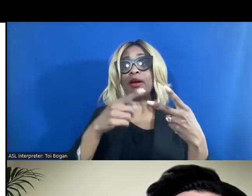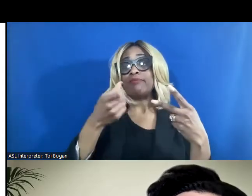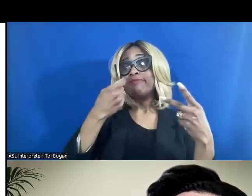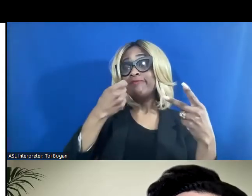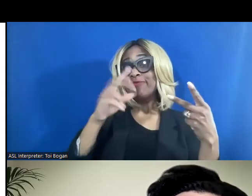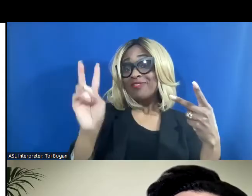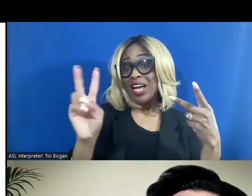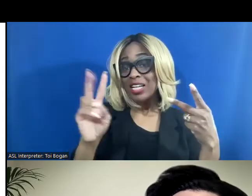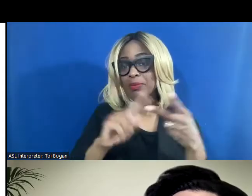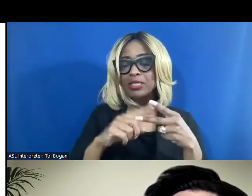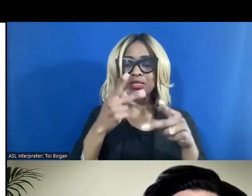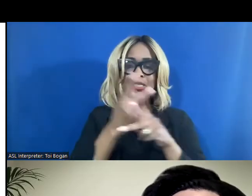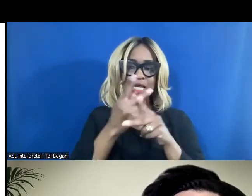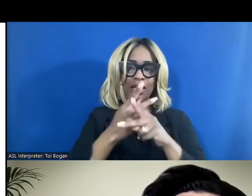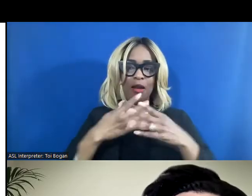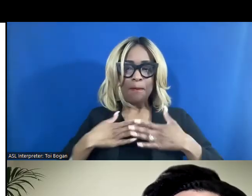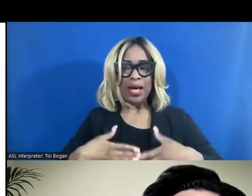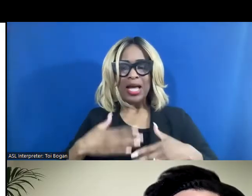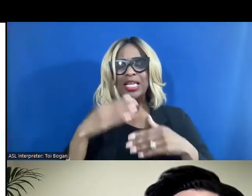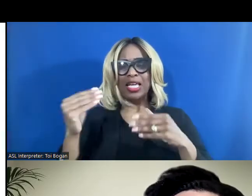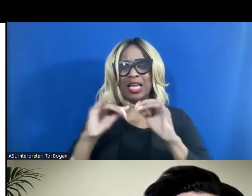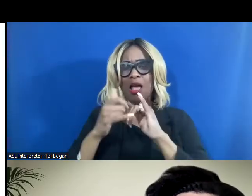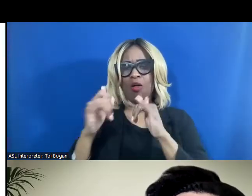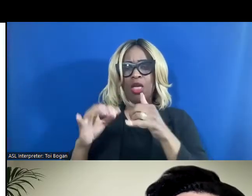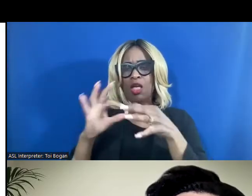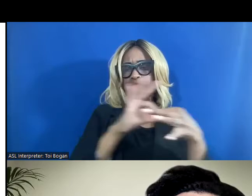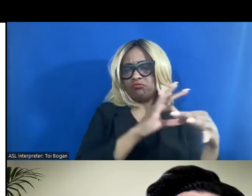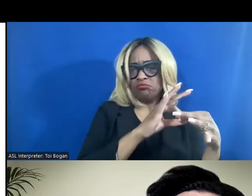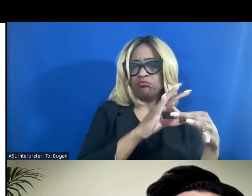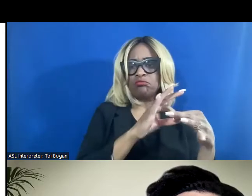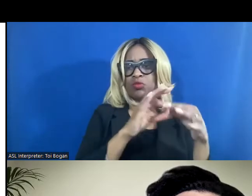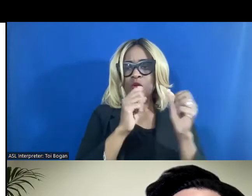taking care of your body, and some of those ties around